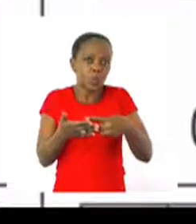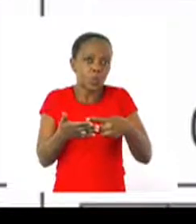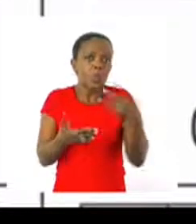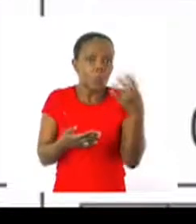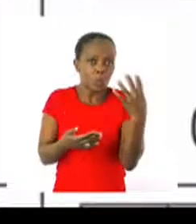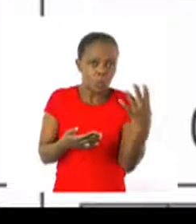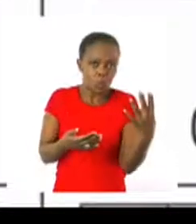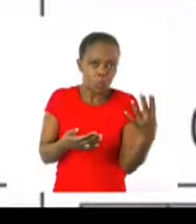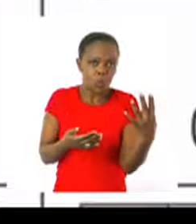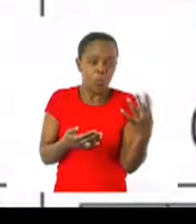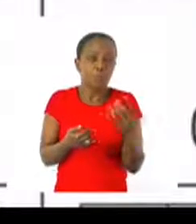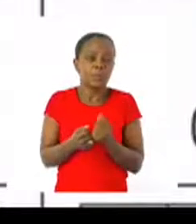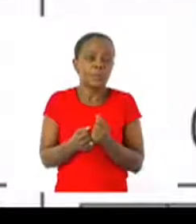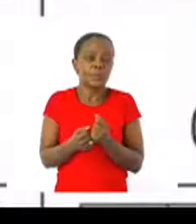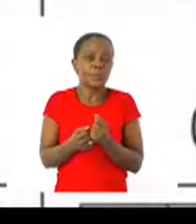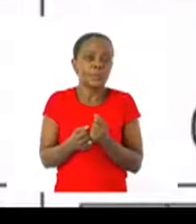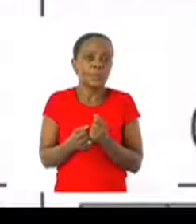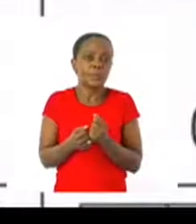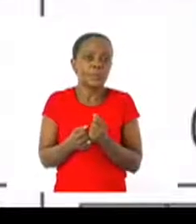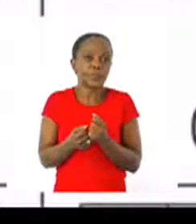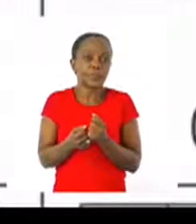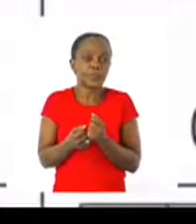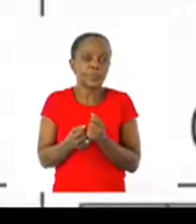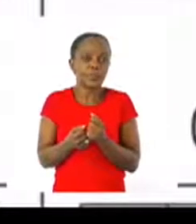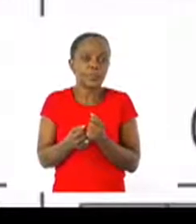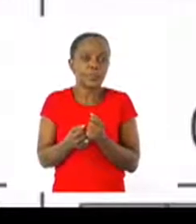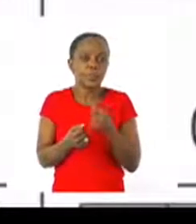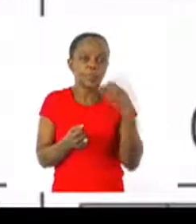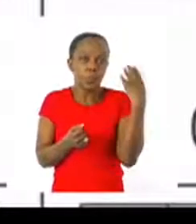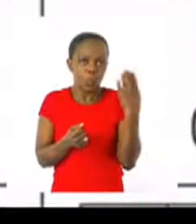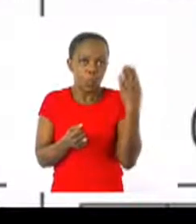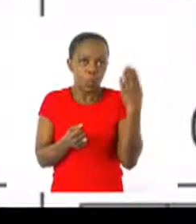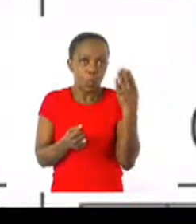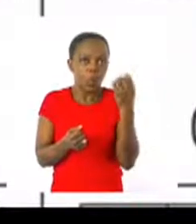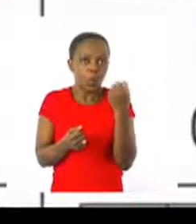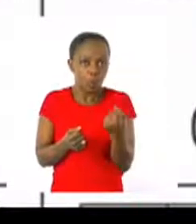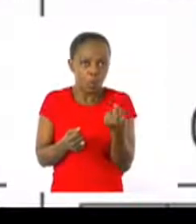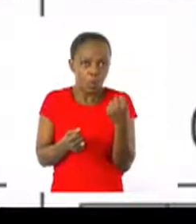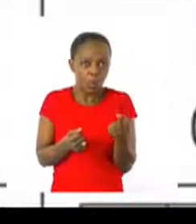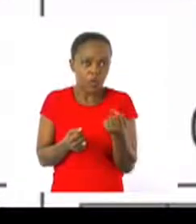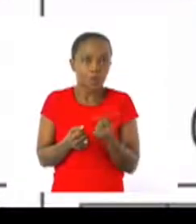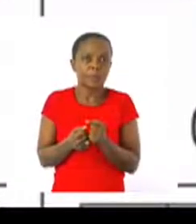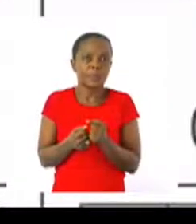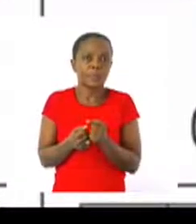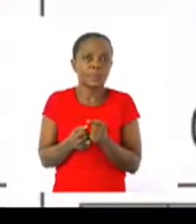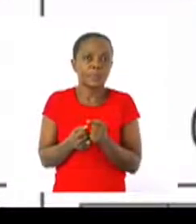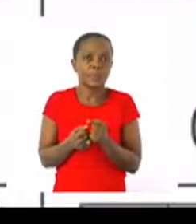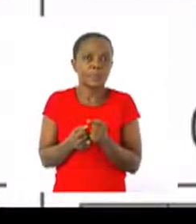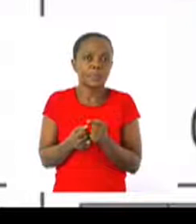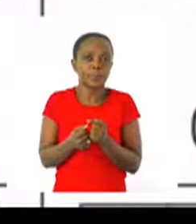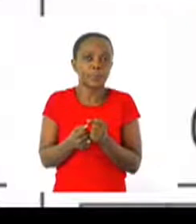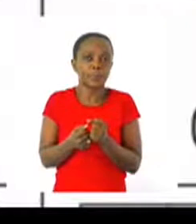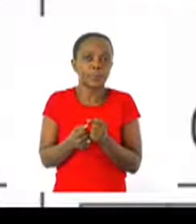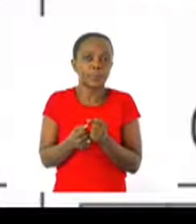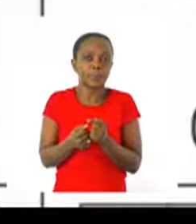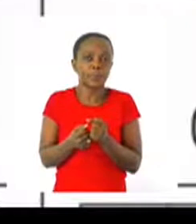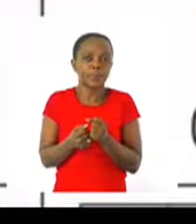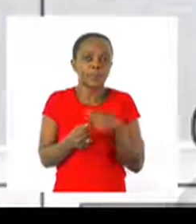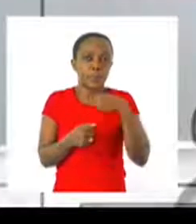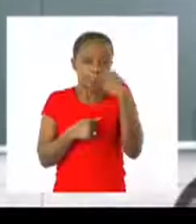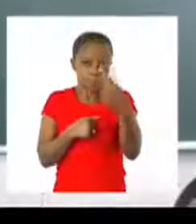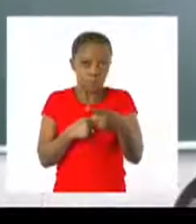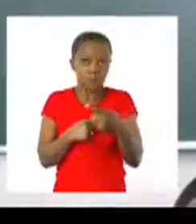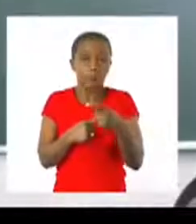4, which is the blue balls. Now let's do the next example